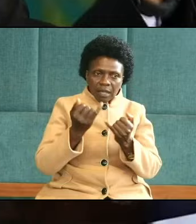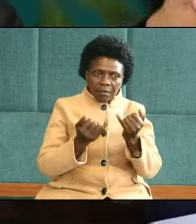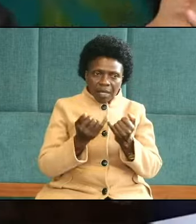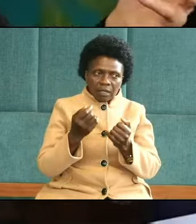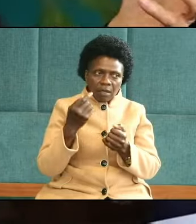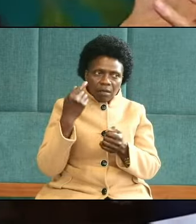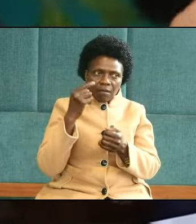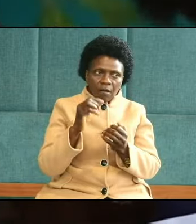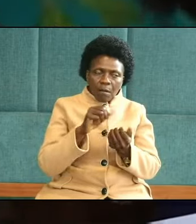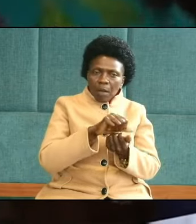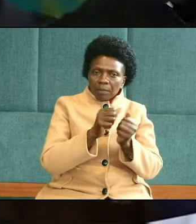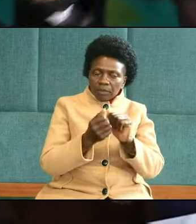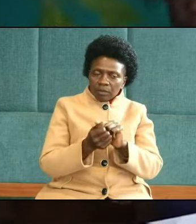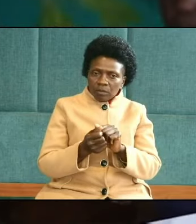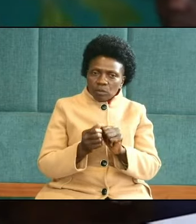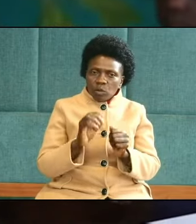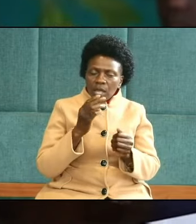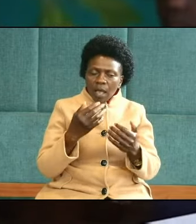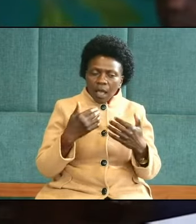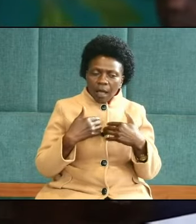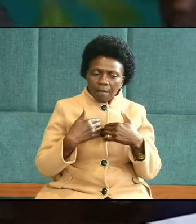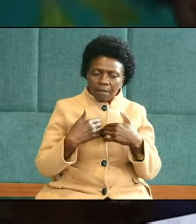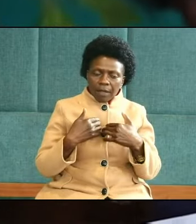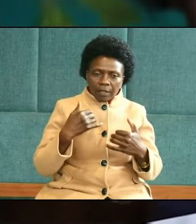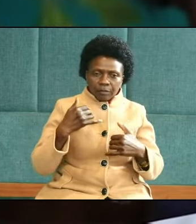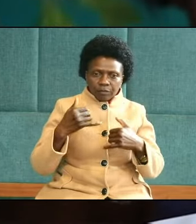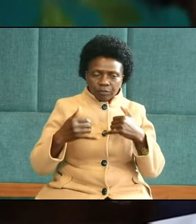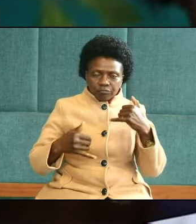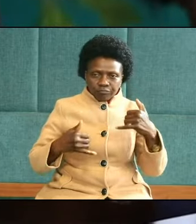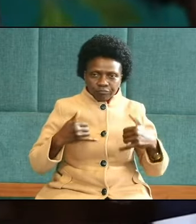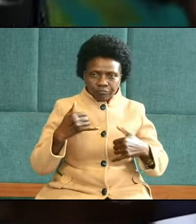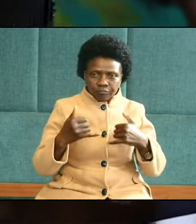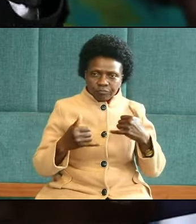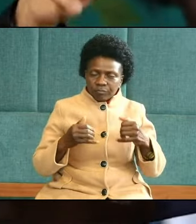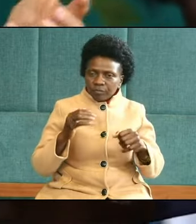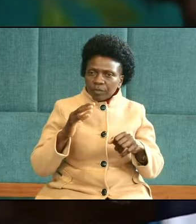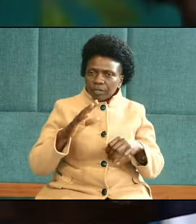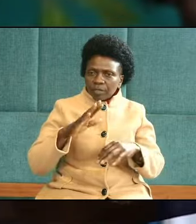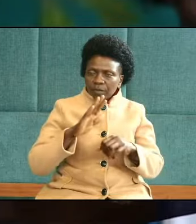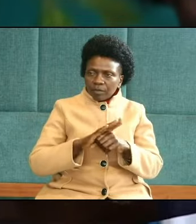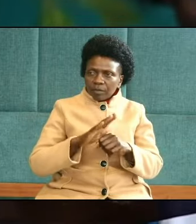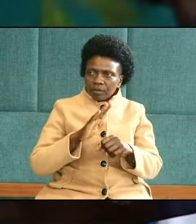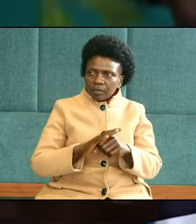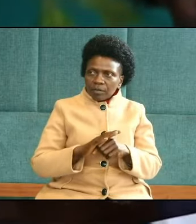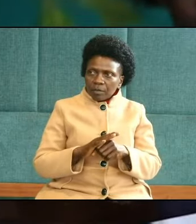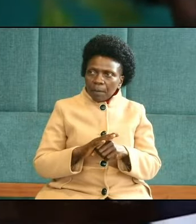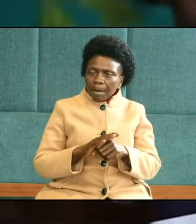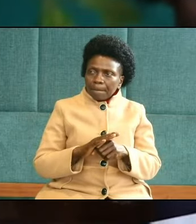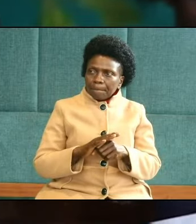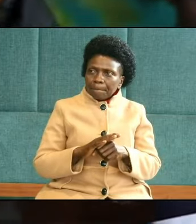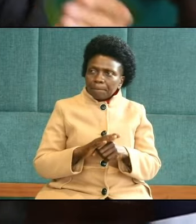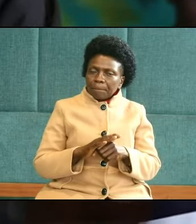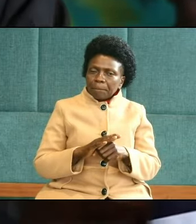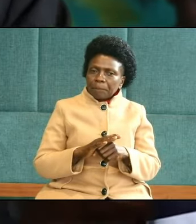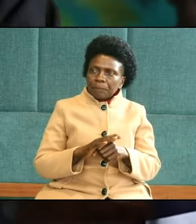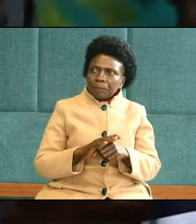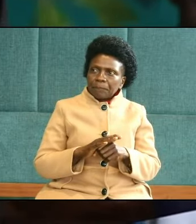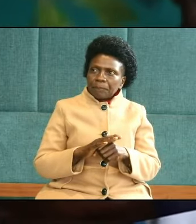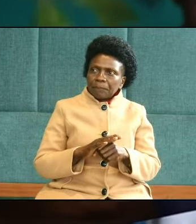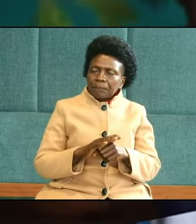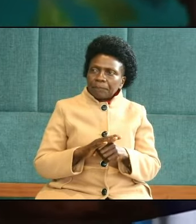a joyous celebration, baptism. We want to invite you to join us. Perhaps you feel like Naomi,